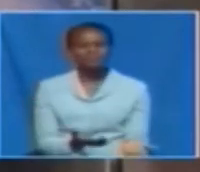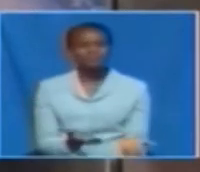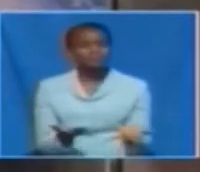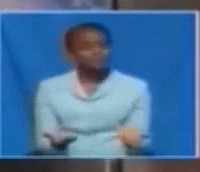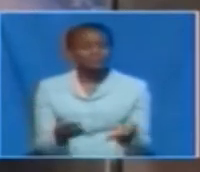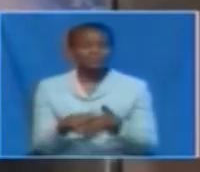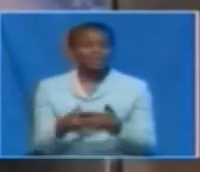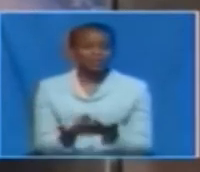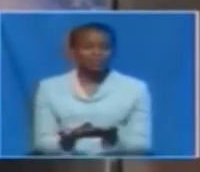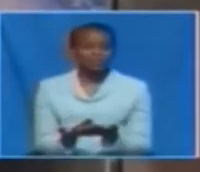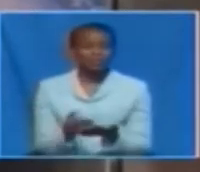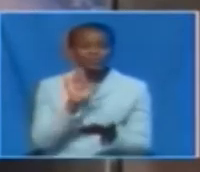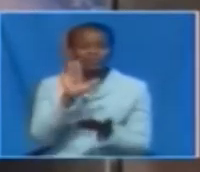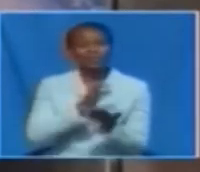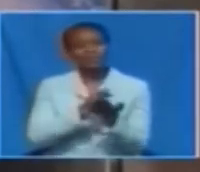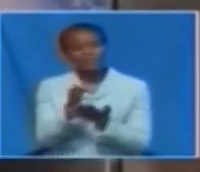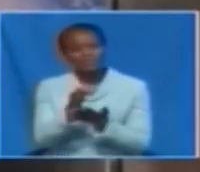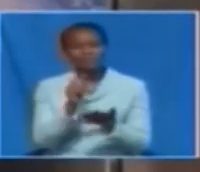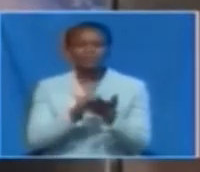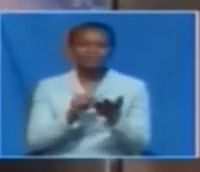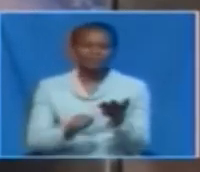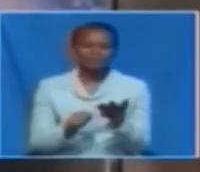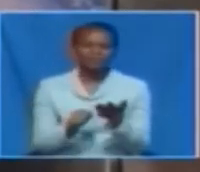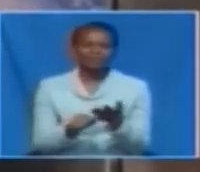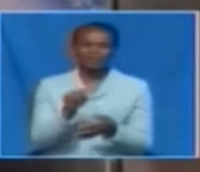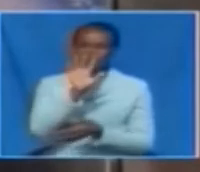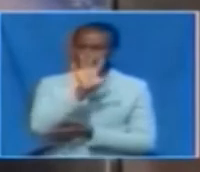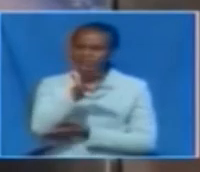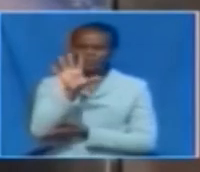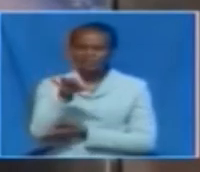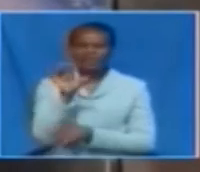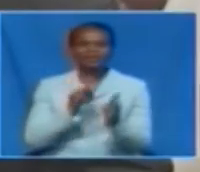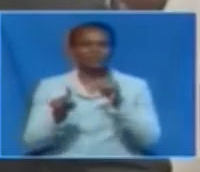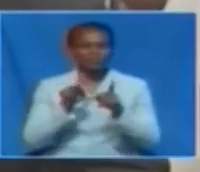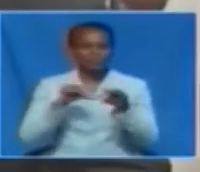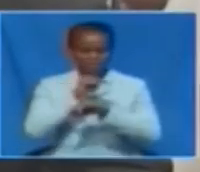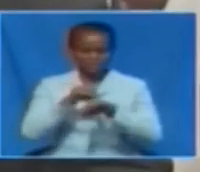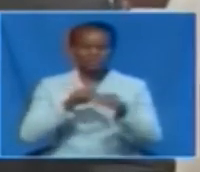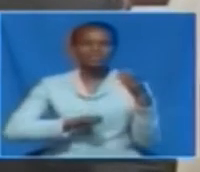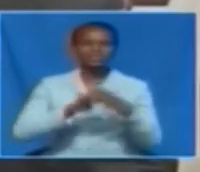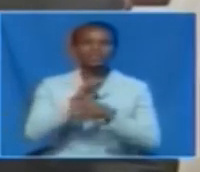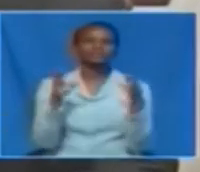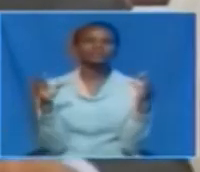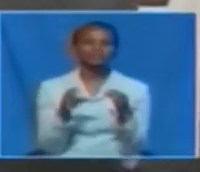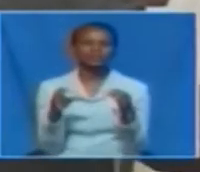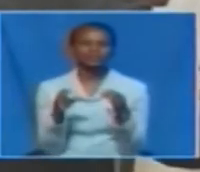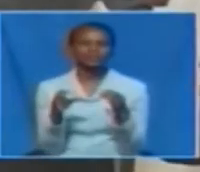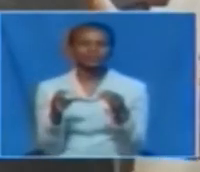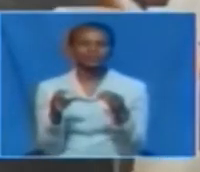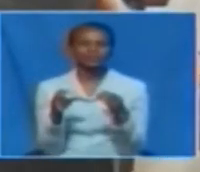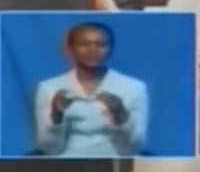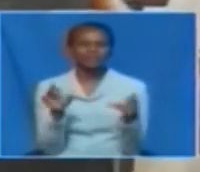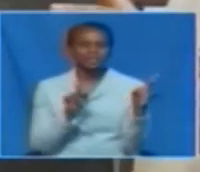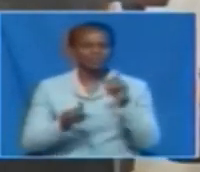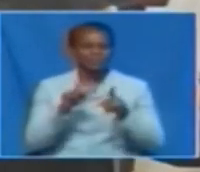taint your faith, your confidence? Absolutely not. 55 people in the National Executive Committee. Those people who